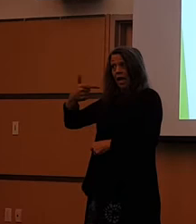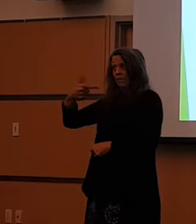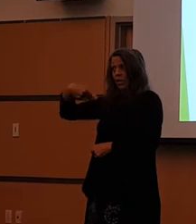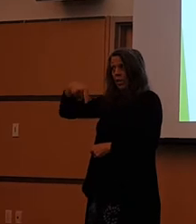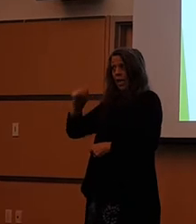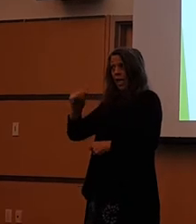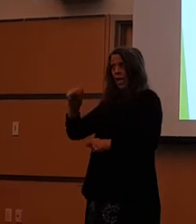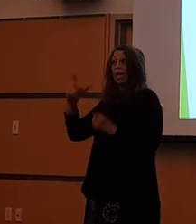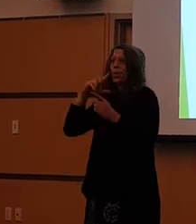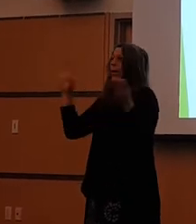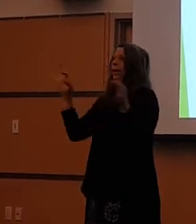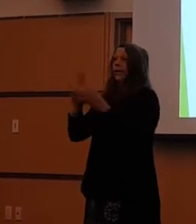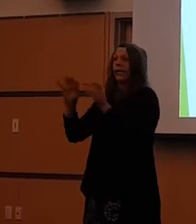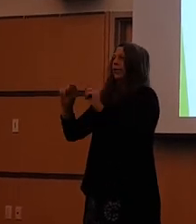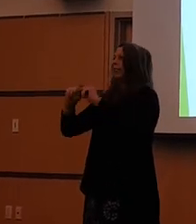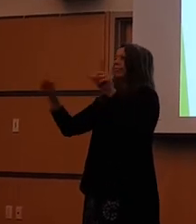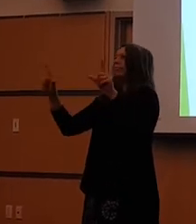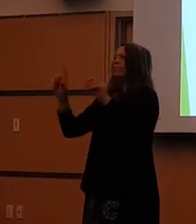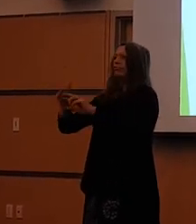it.